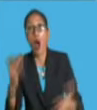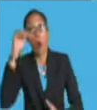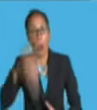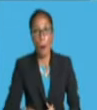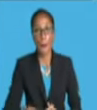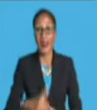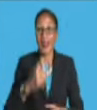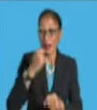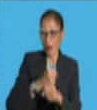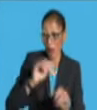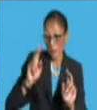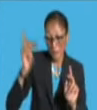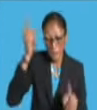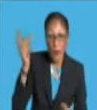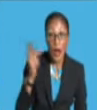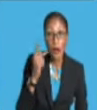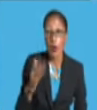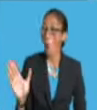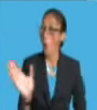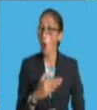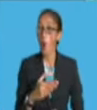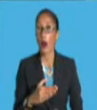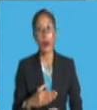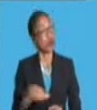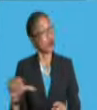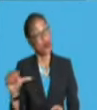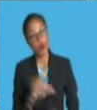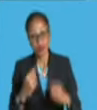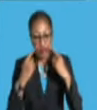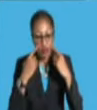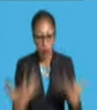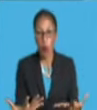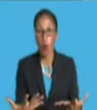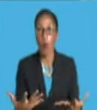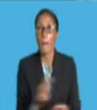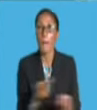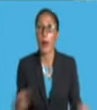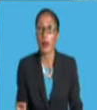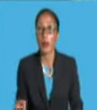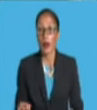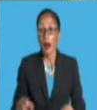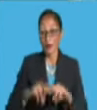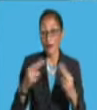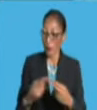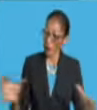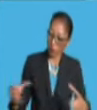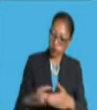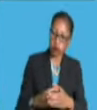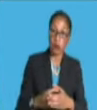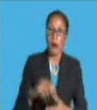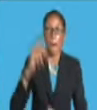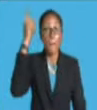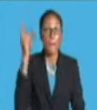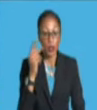The grandparents, parents and others in the family play a key role. A family is a group of people living together, generally the parents and the